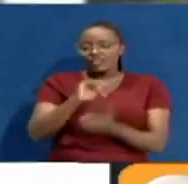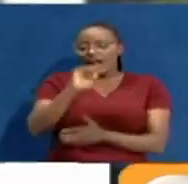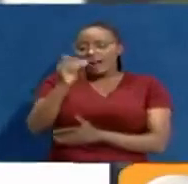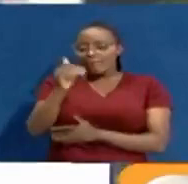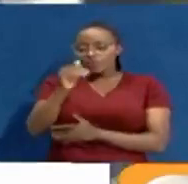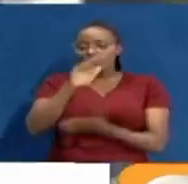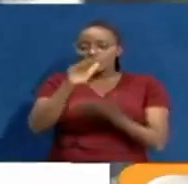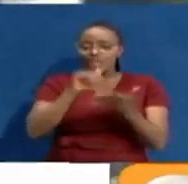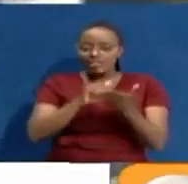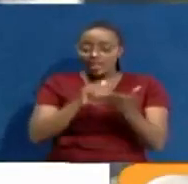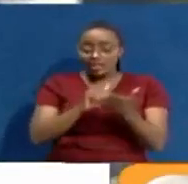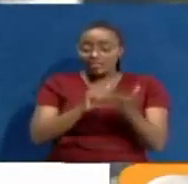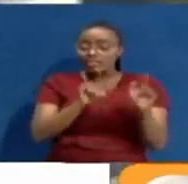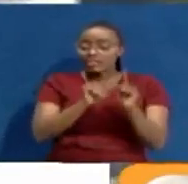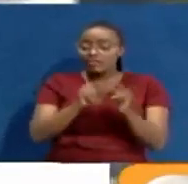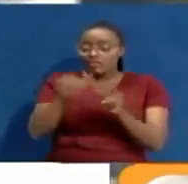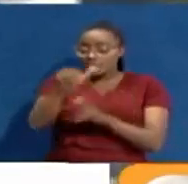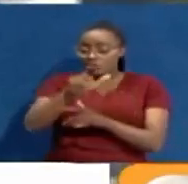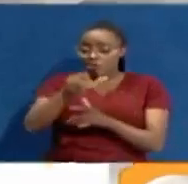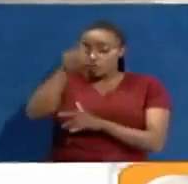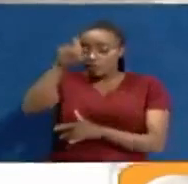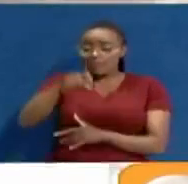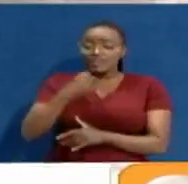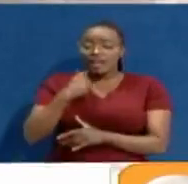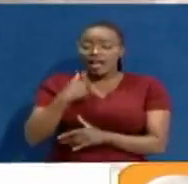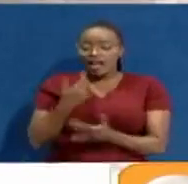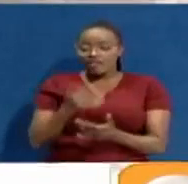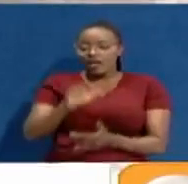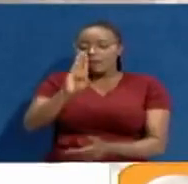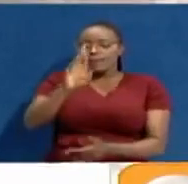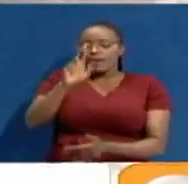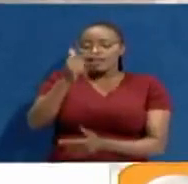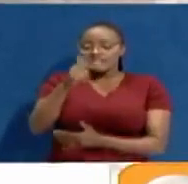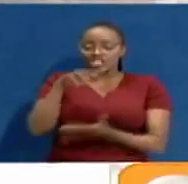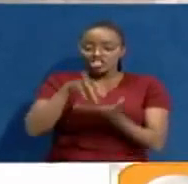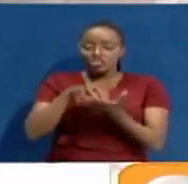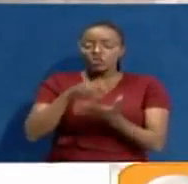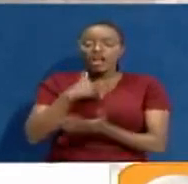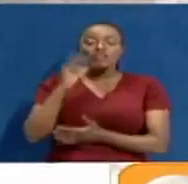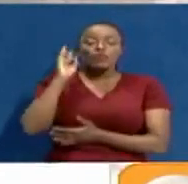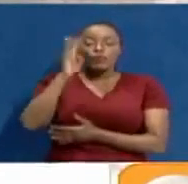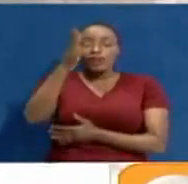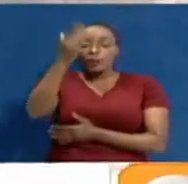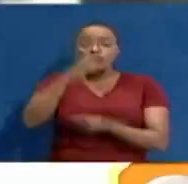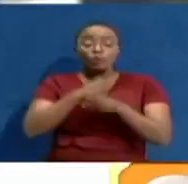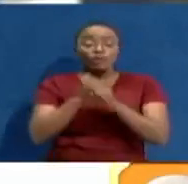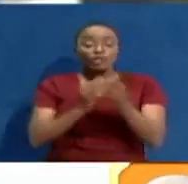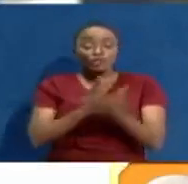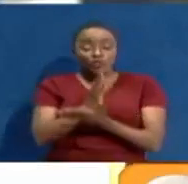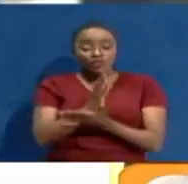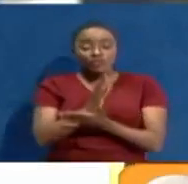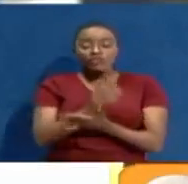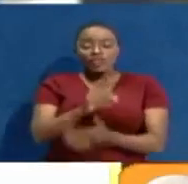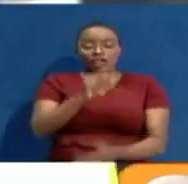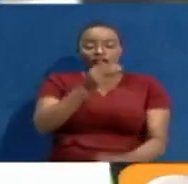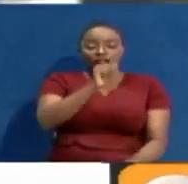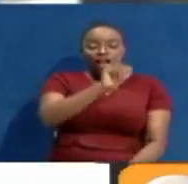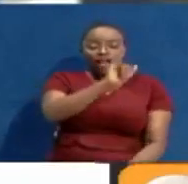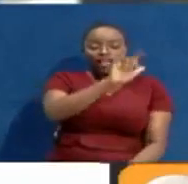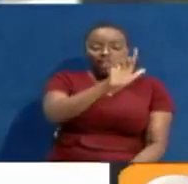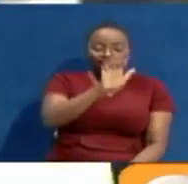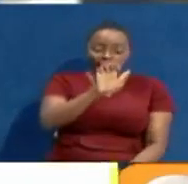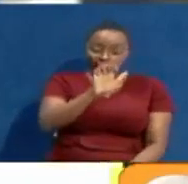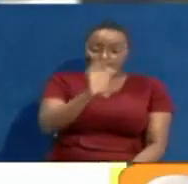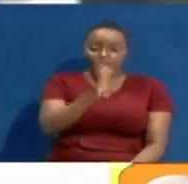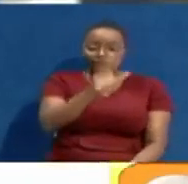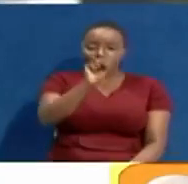Center. So in those locations, we have to make sure that there will be a BRT stations to make sure, and also Haile Selassie,